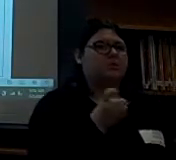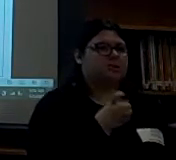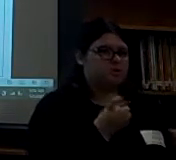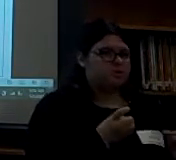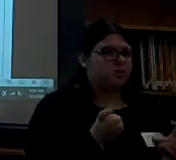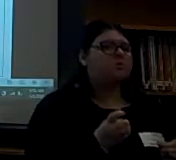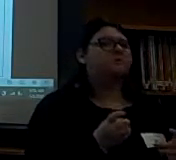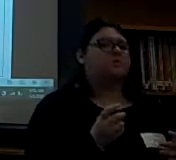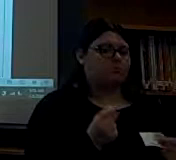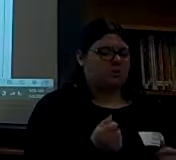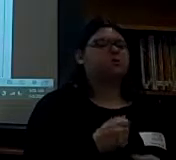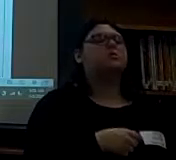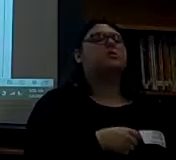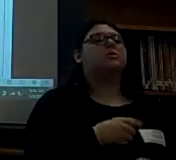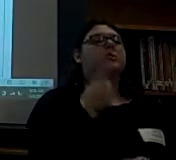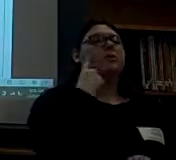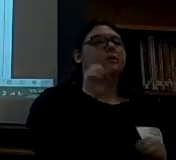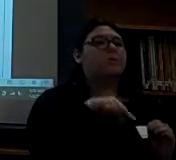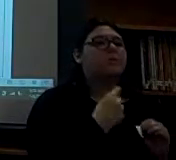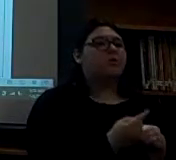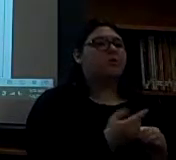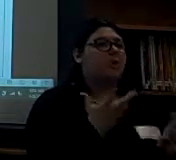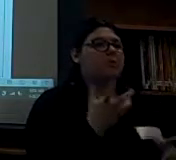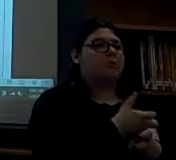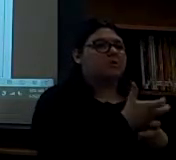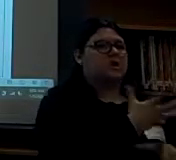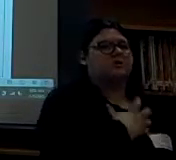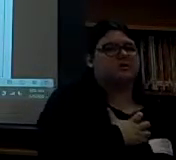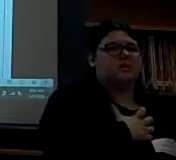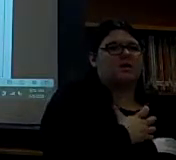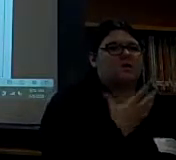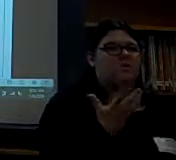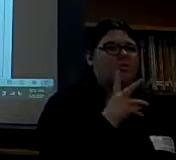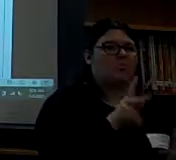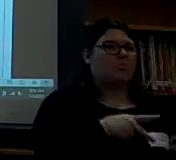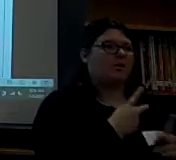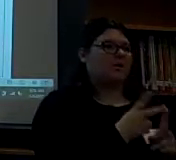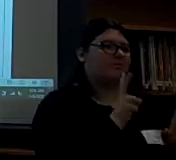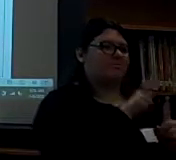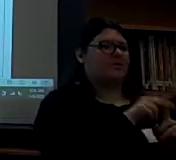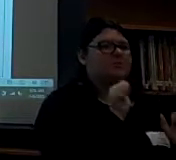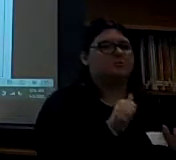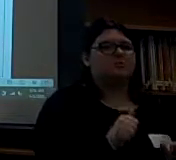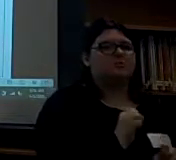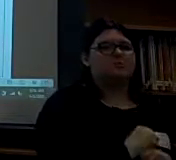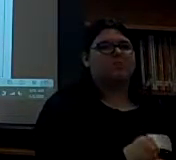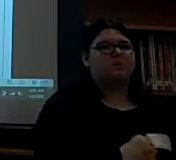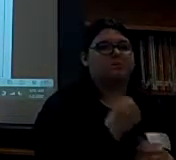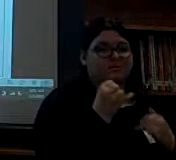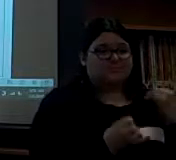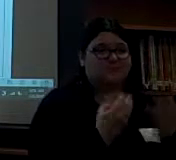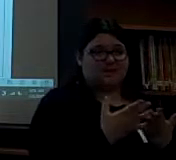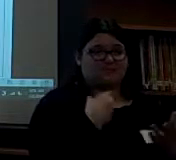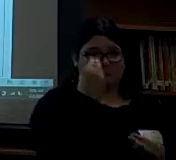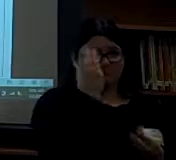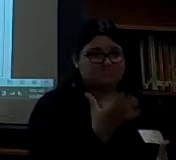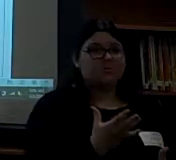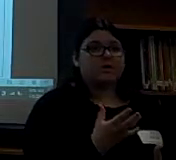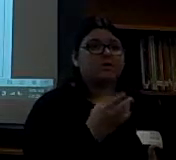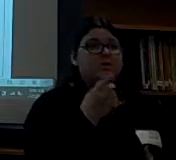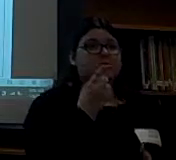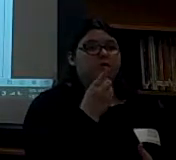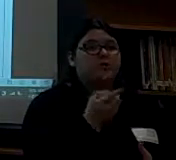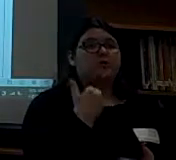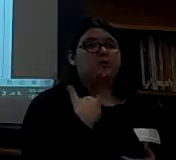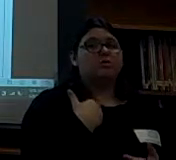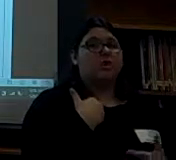those tools. Think about what's causing yuck and what kinds of deposits you can make. And the last thing I always say to parents is you also